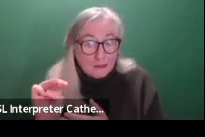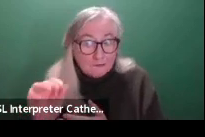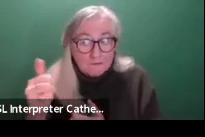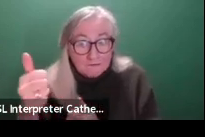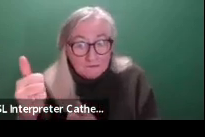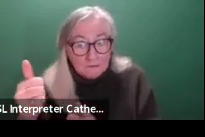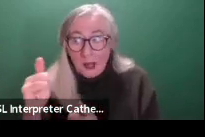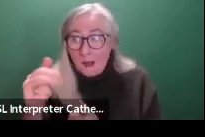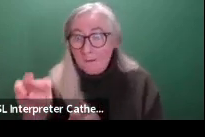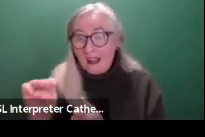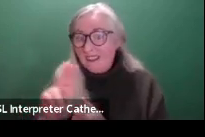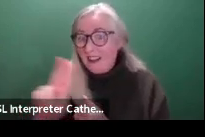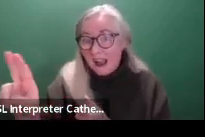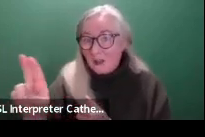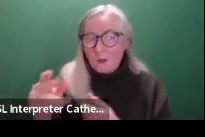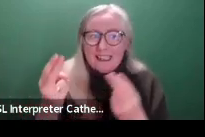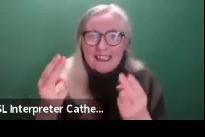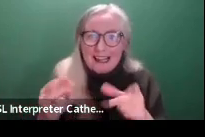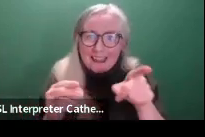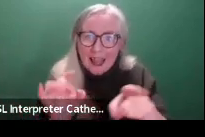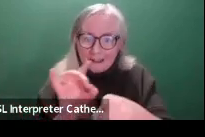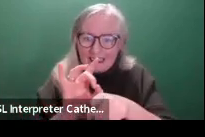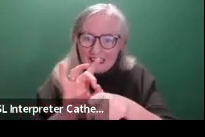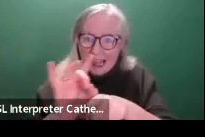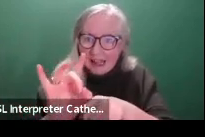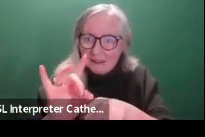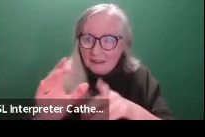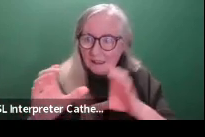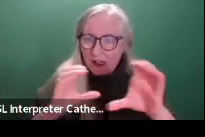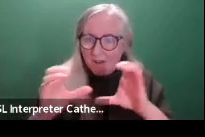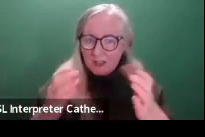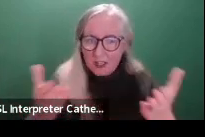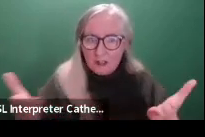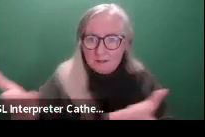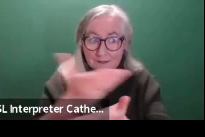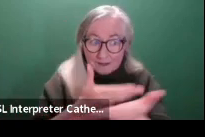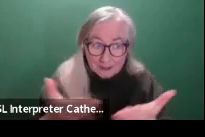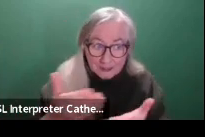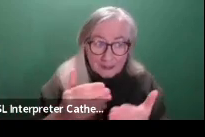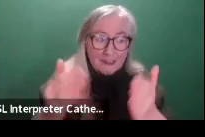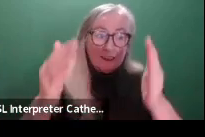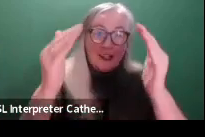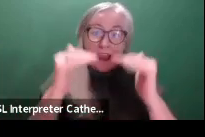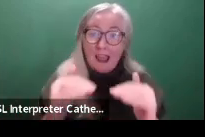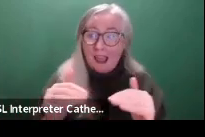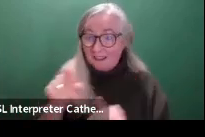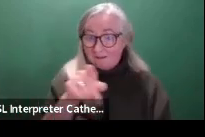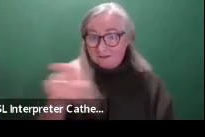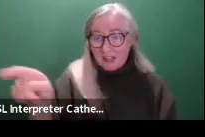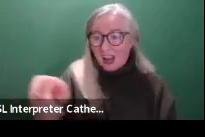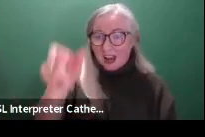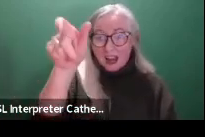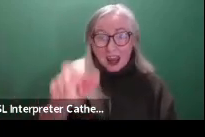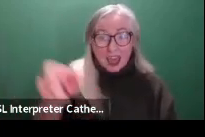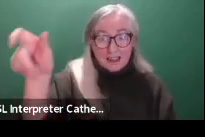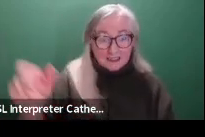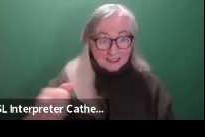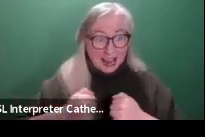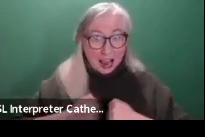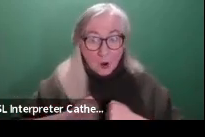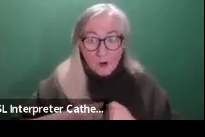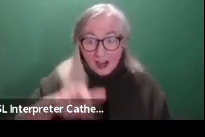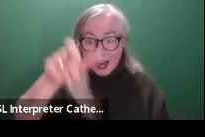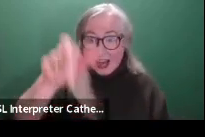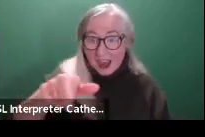But I think certainly we need to be having these conversations. And that then does bring me on to our clients, all clients,